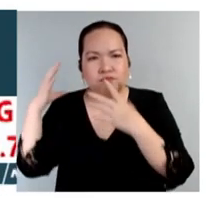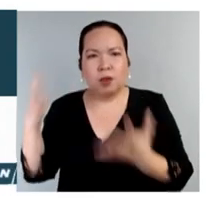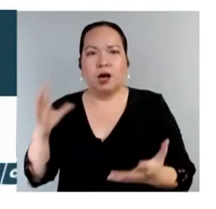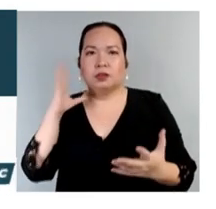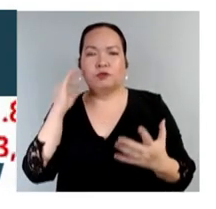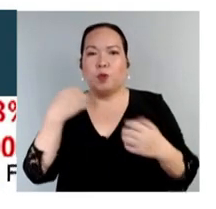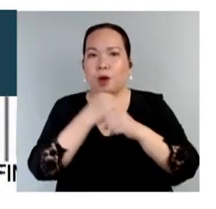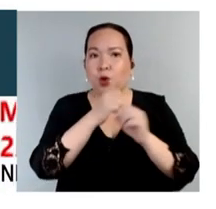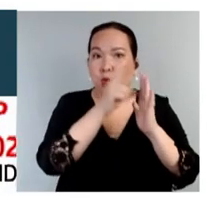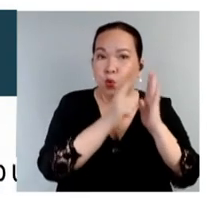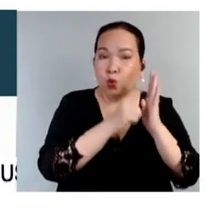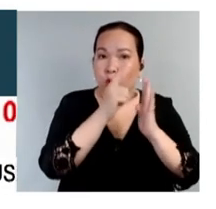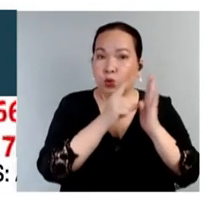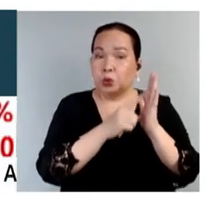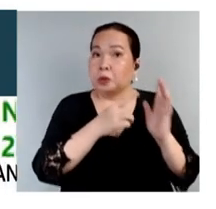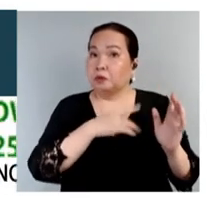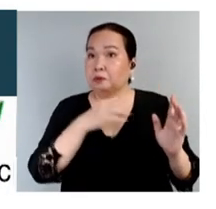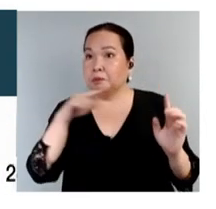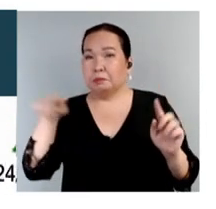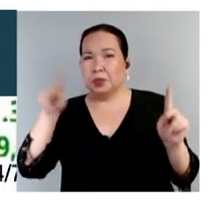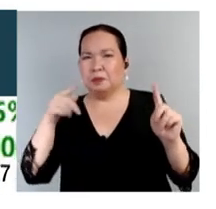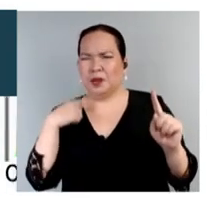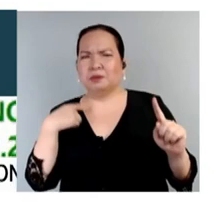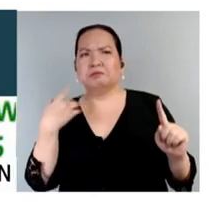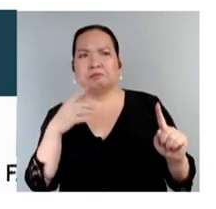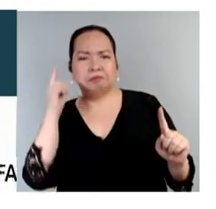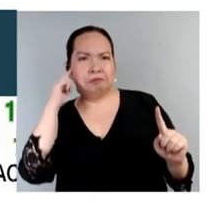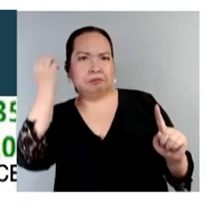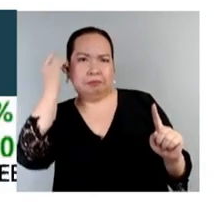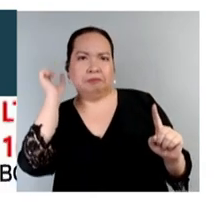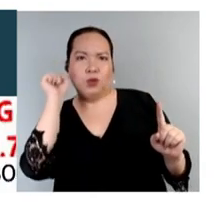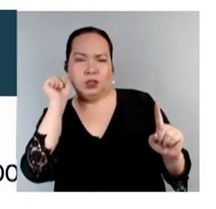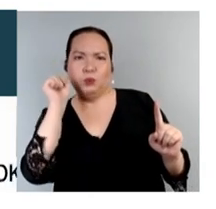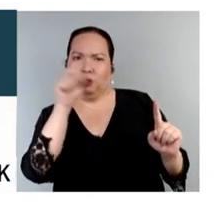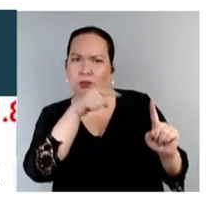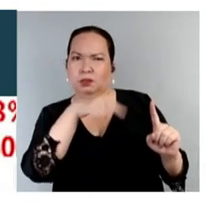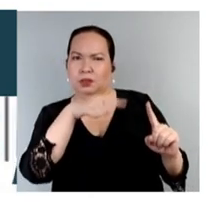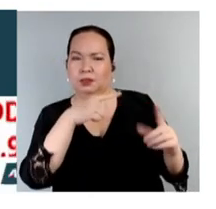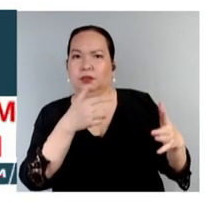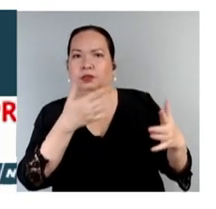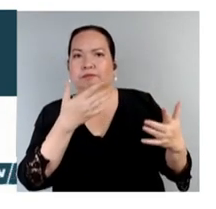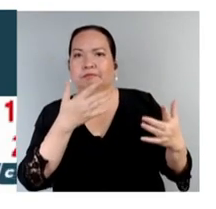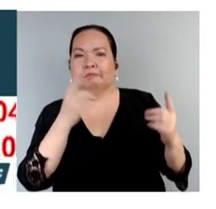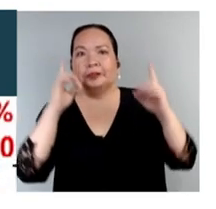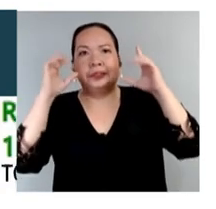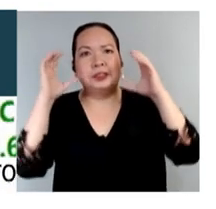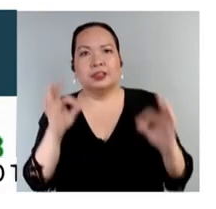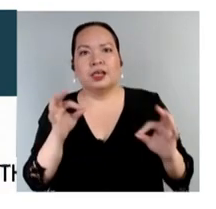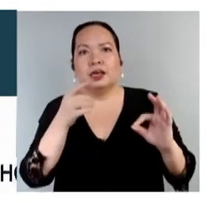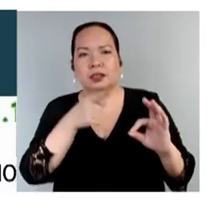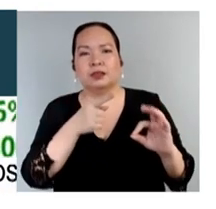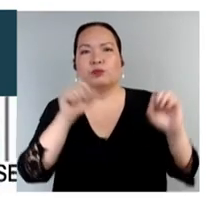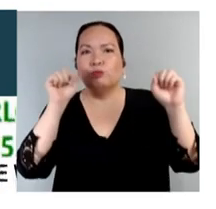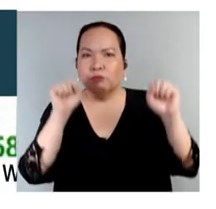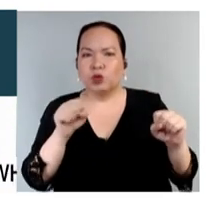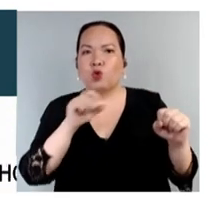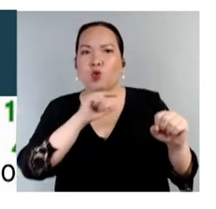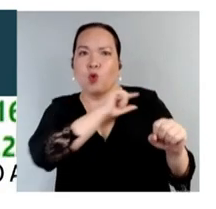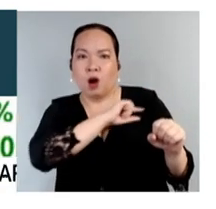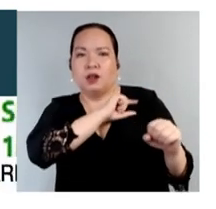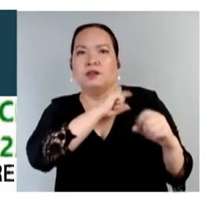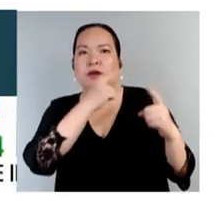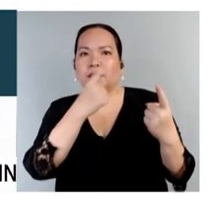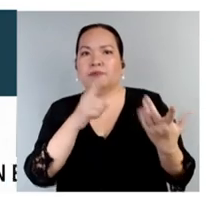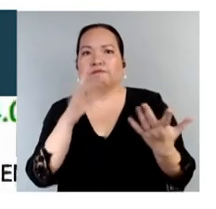be considered as really a major factor in making them a viable option in the